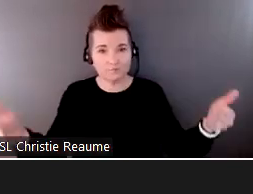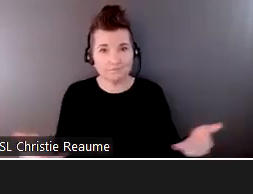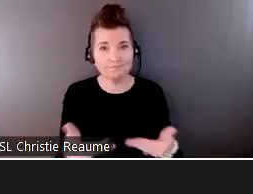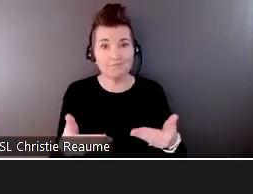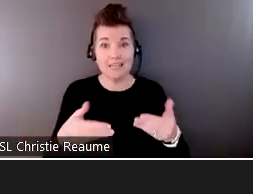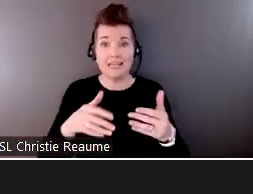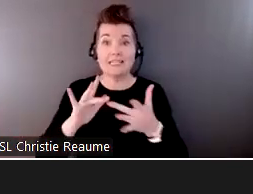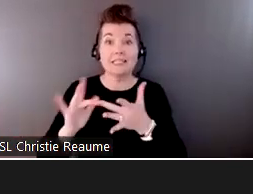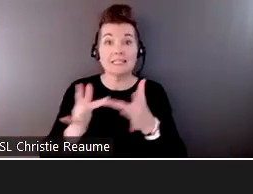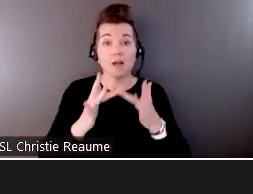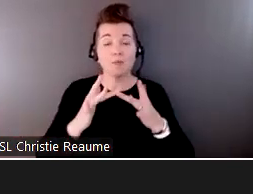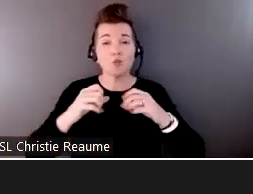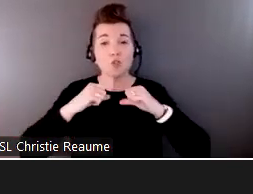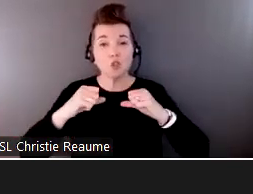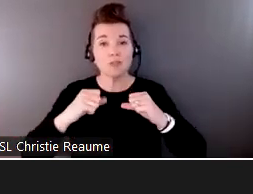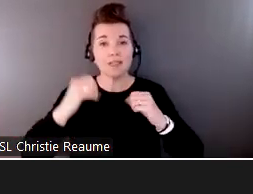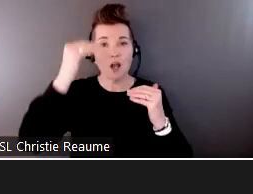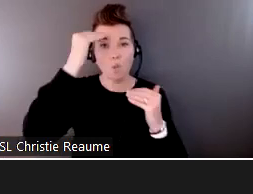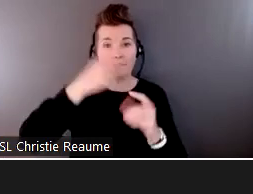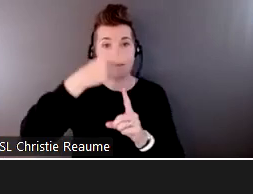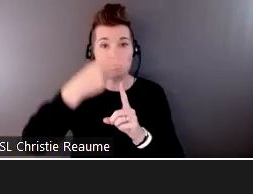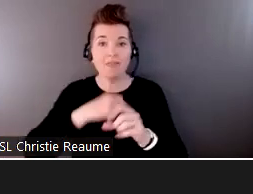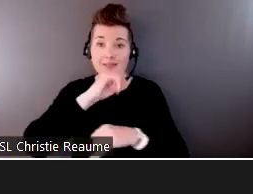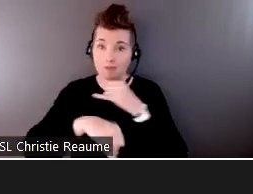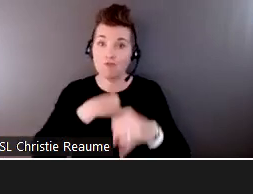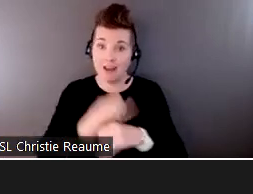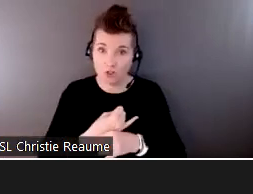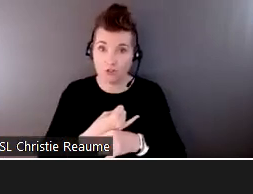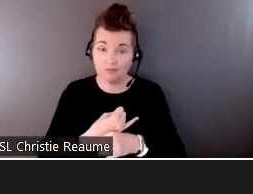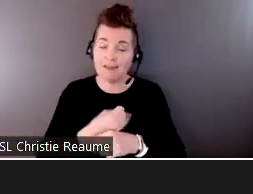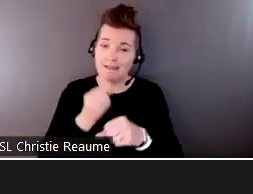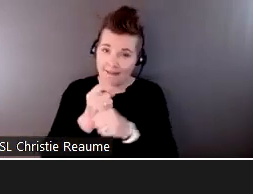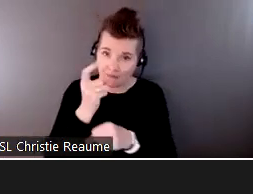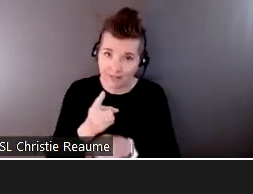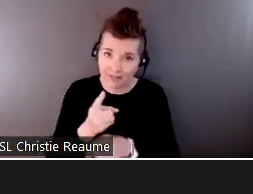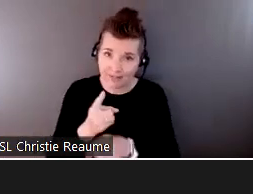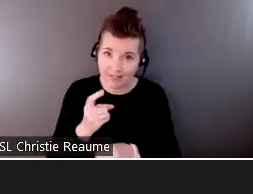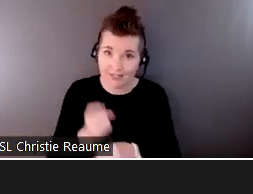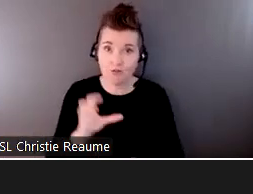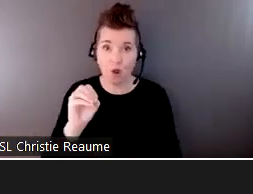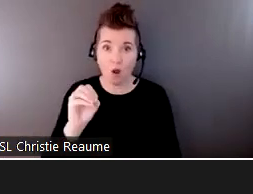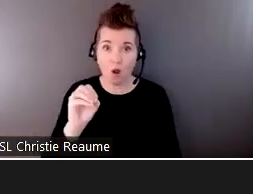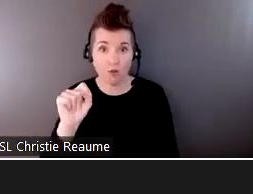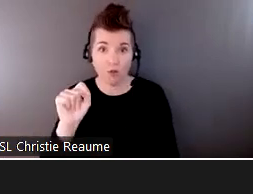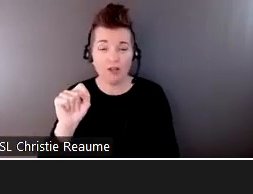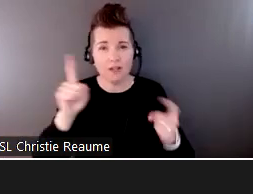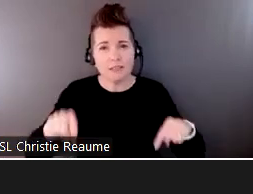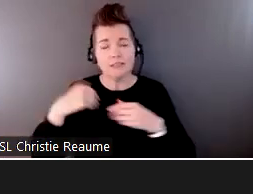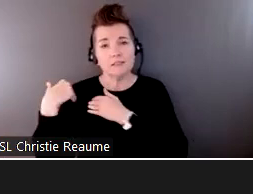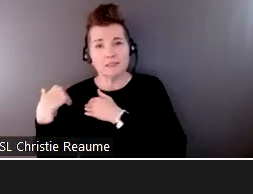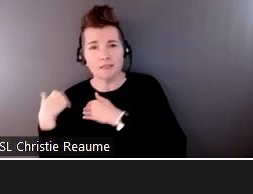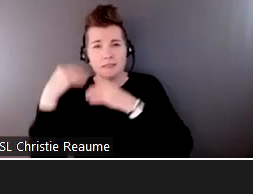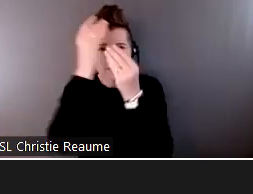recognized uh day or an campaign that's held every October to inform the public on the importance of cyber